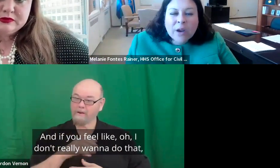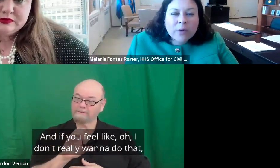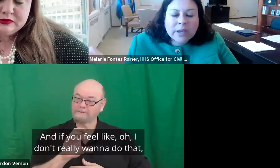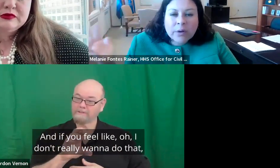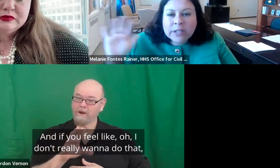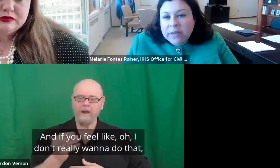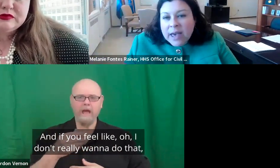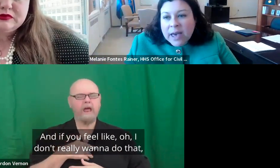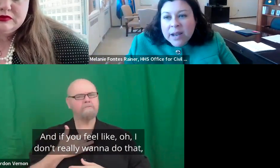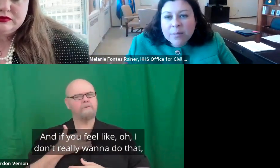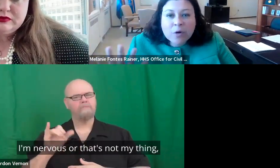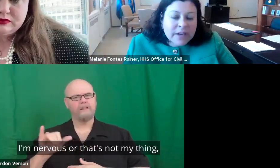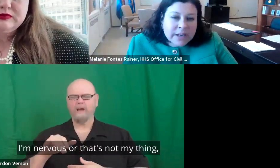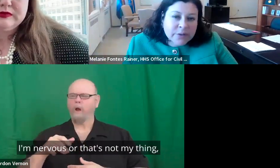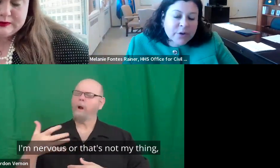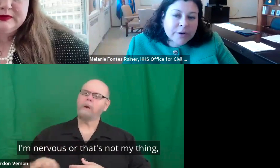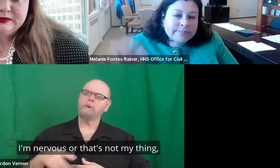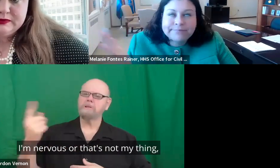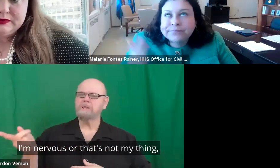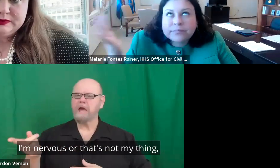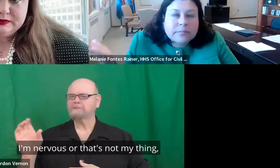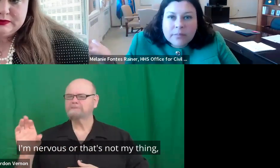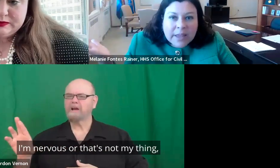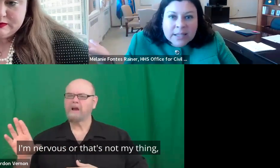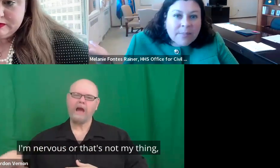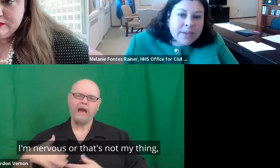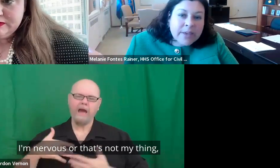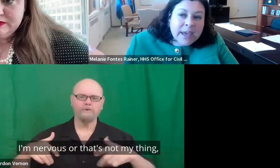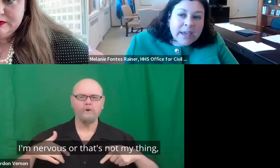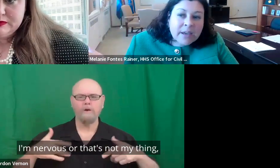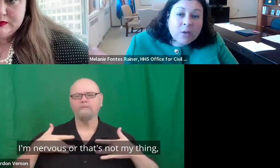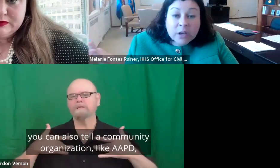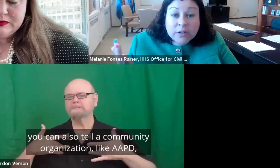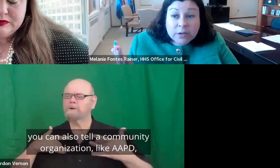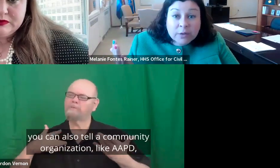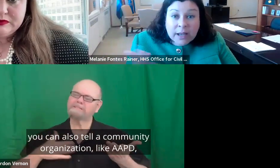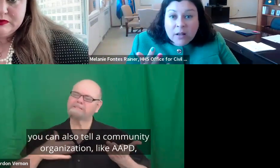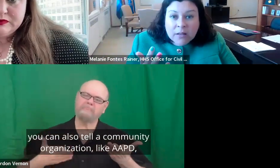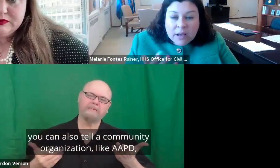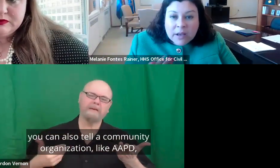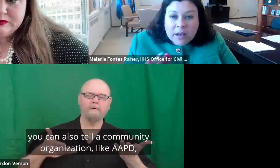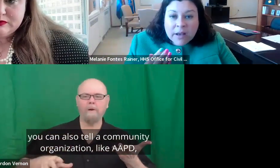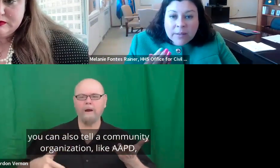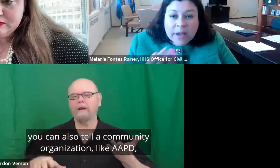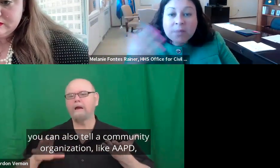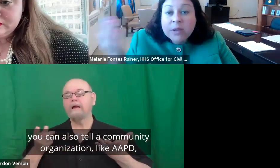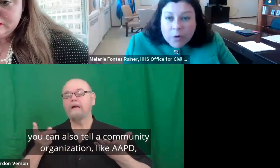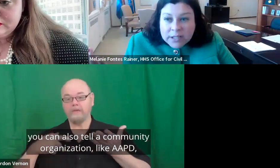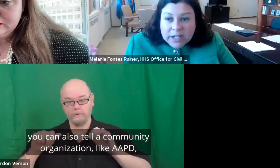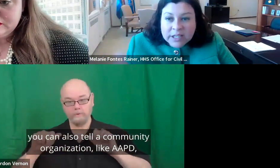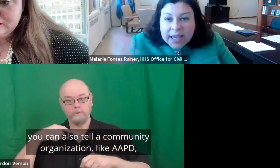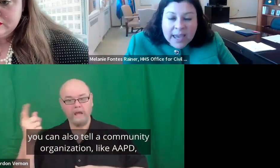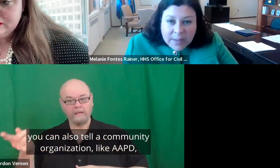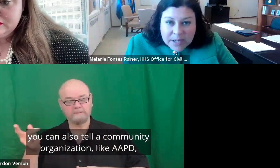like, oh, I don't really want to do that, I'm nervous, or that's not my thing, you can also tell a